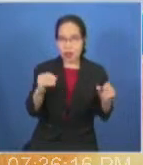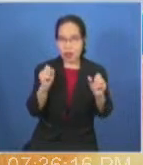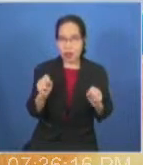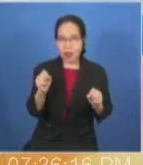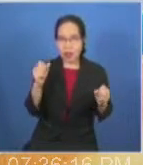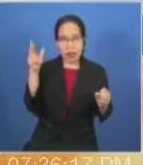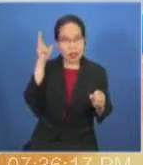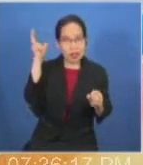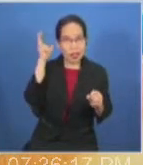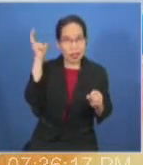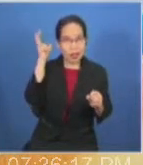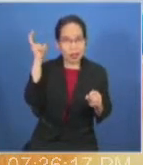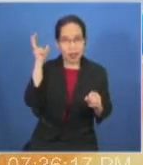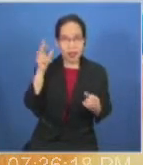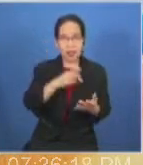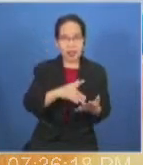languages